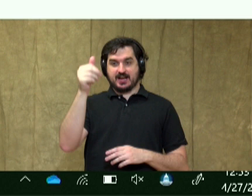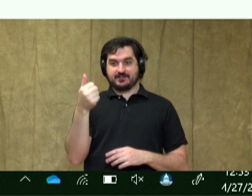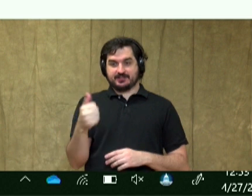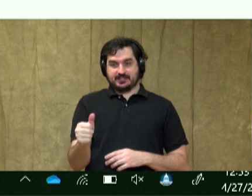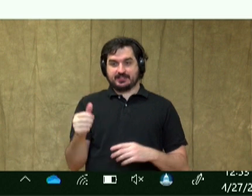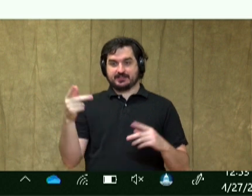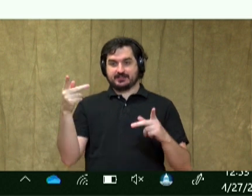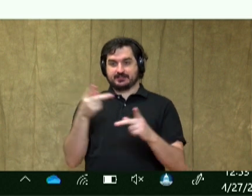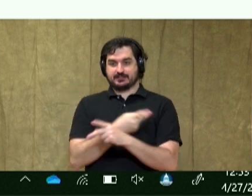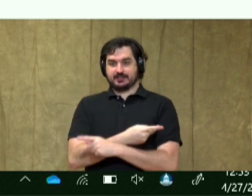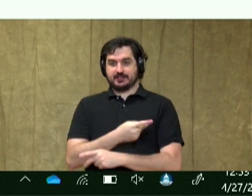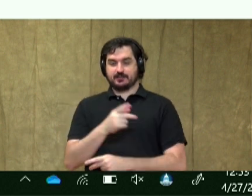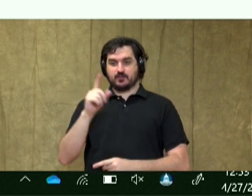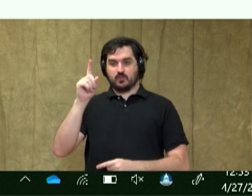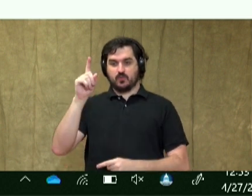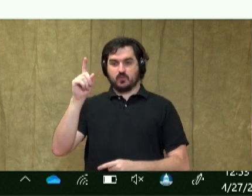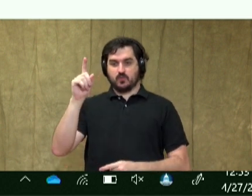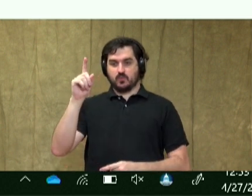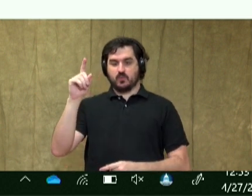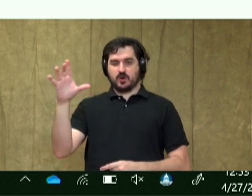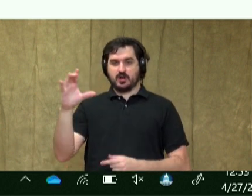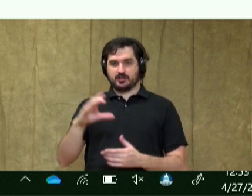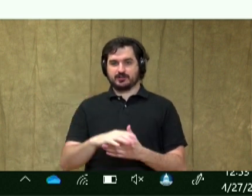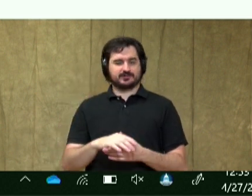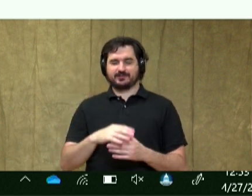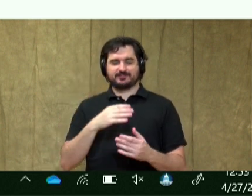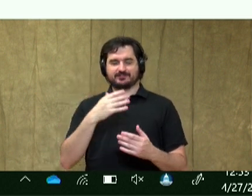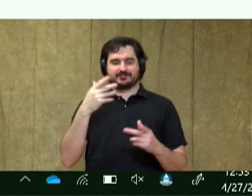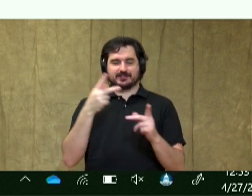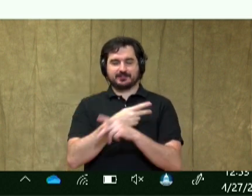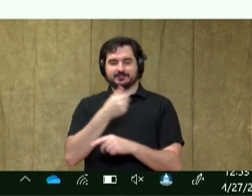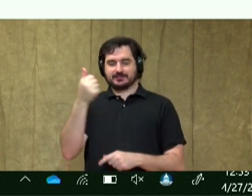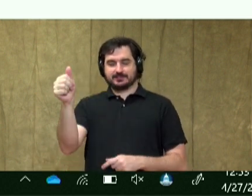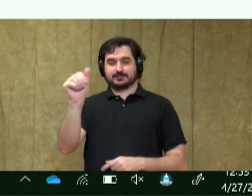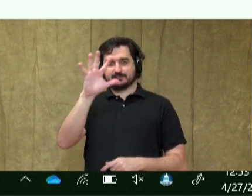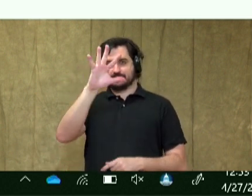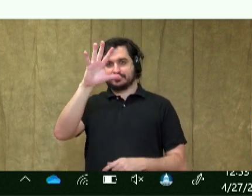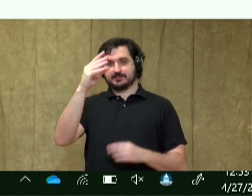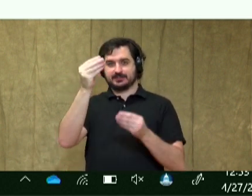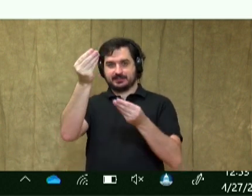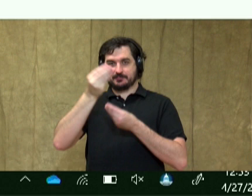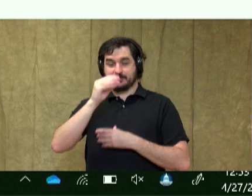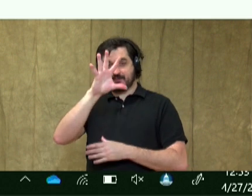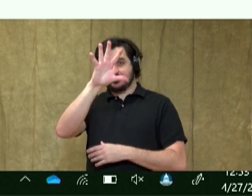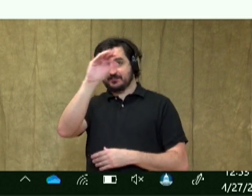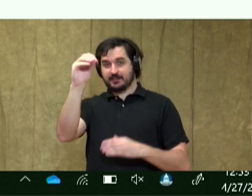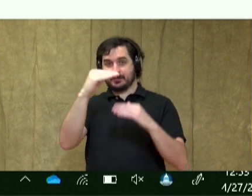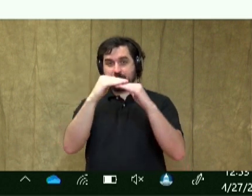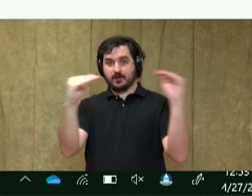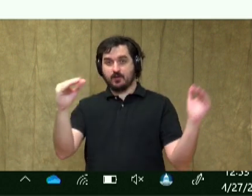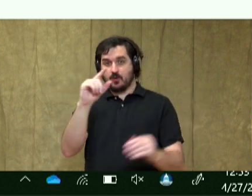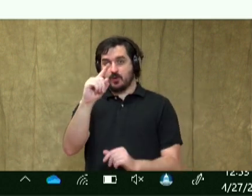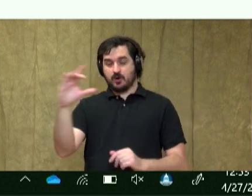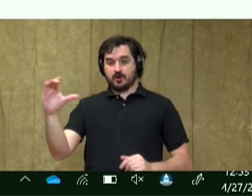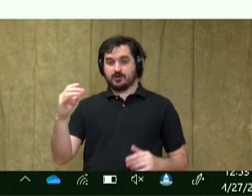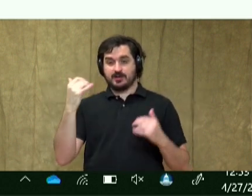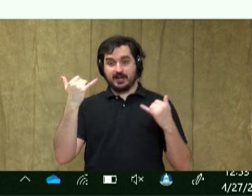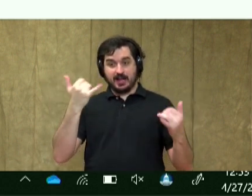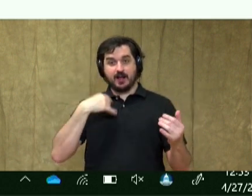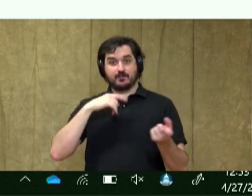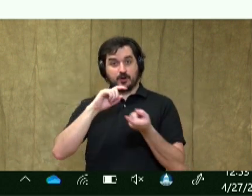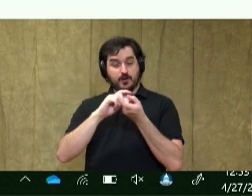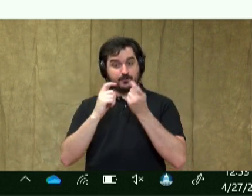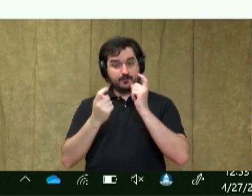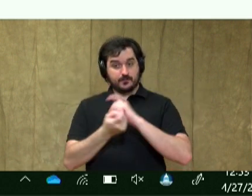I can multiply by 10, and that would give me 50 hundredths. Now that I've converted my